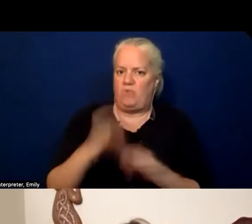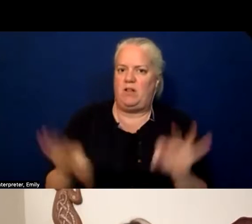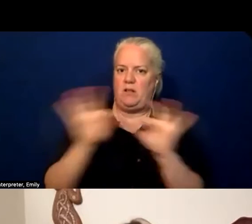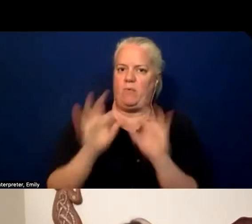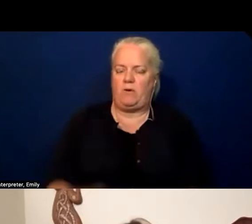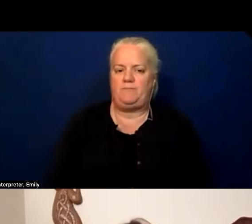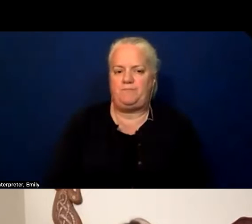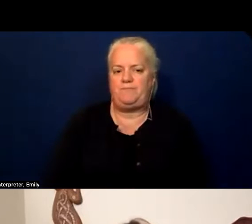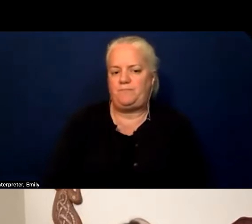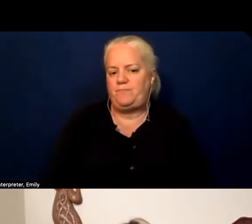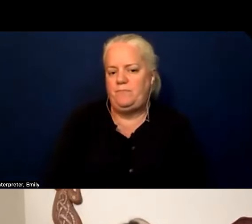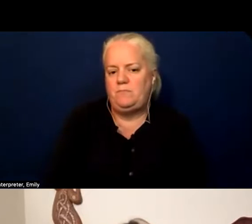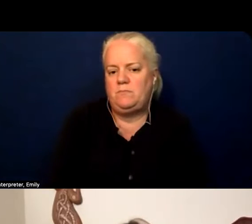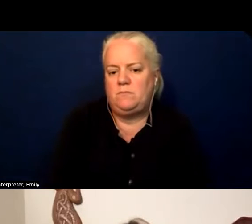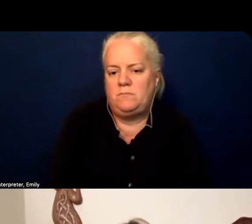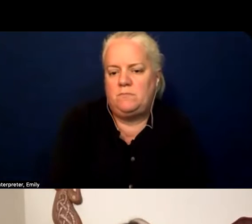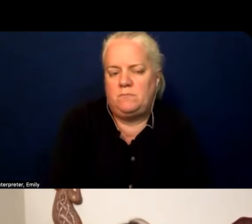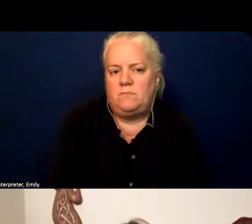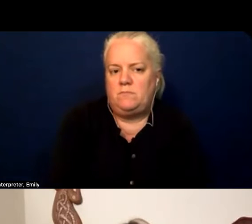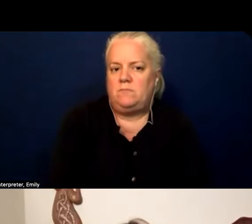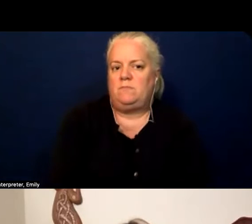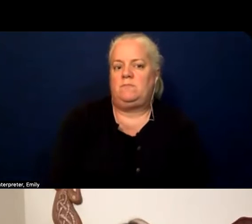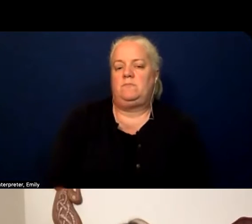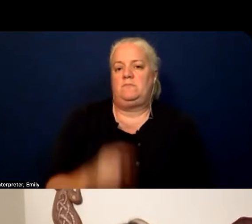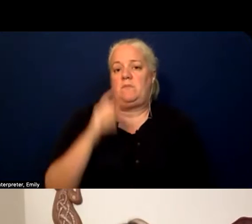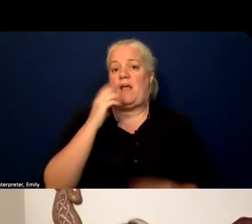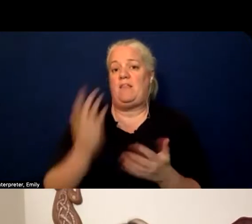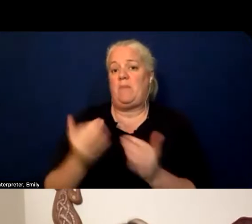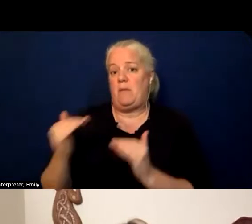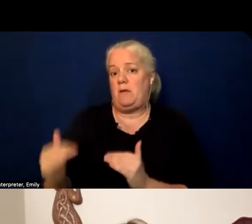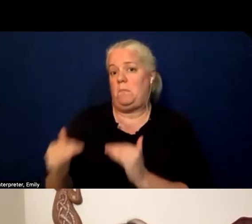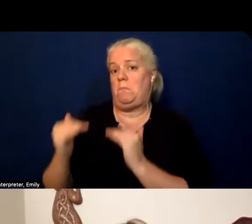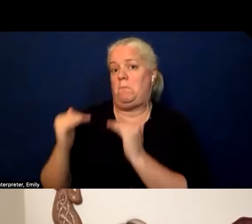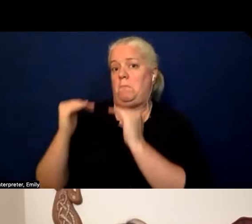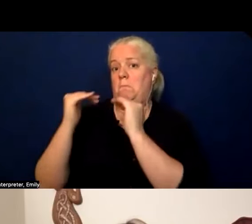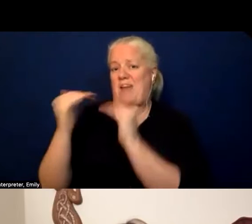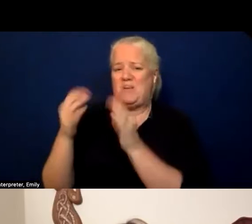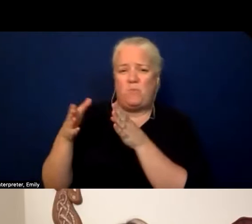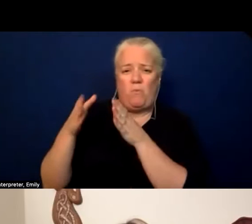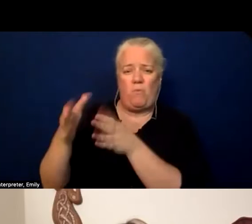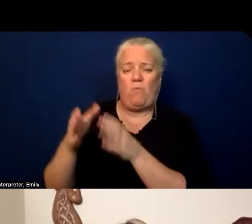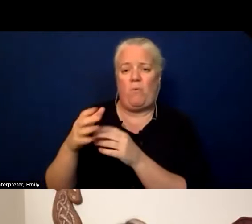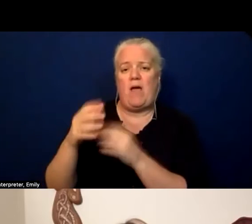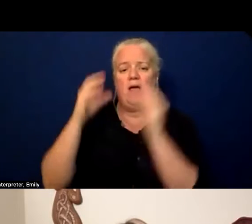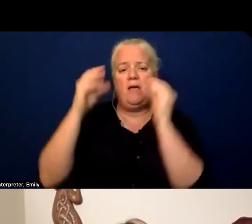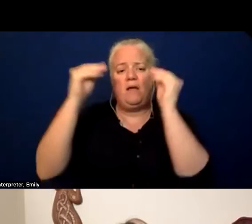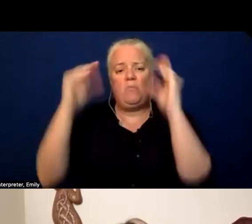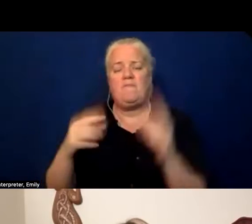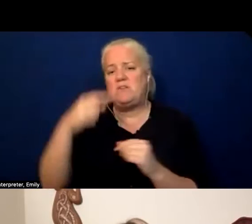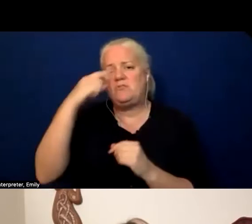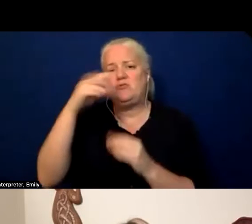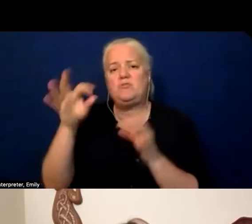I think kind of moving up the hierarchy, I guess, Professor Bratspies, could you talk about how advocates can actually